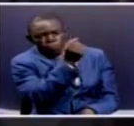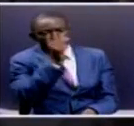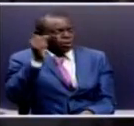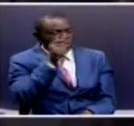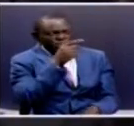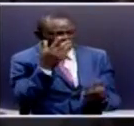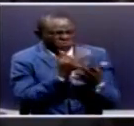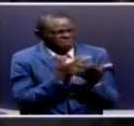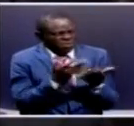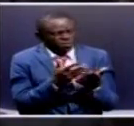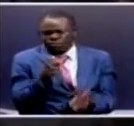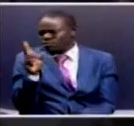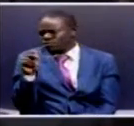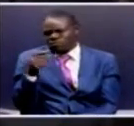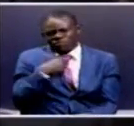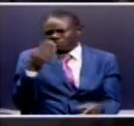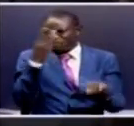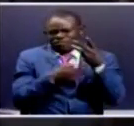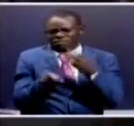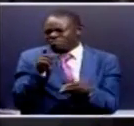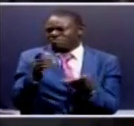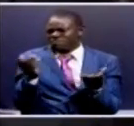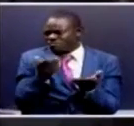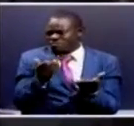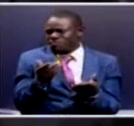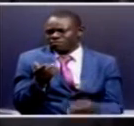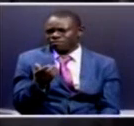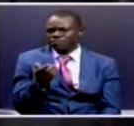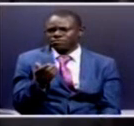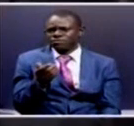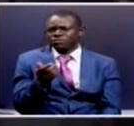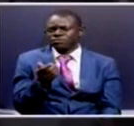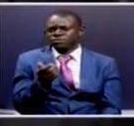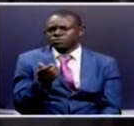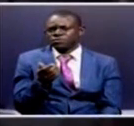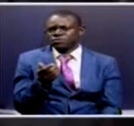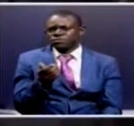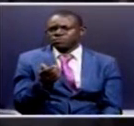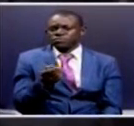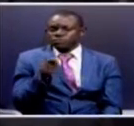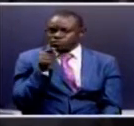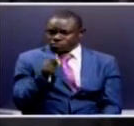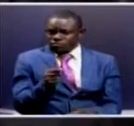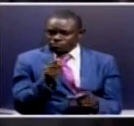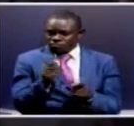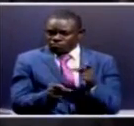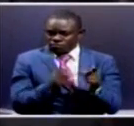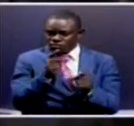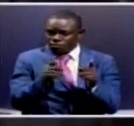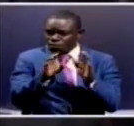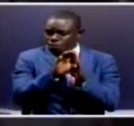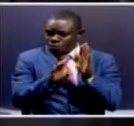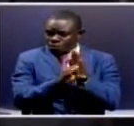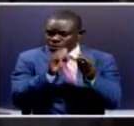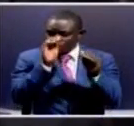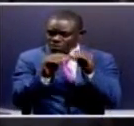case. And I can tell you, Grevazio, that if I reach the end of this process and I